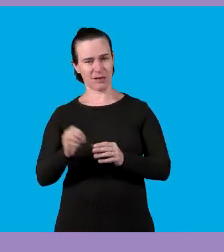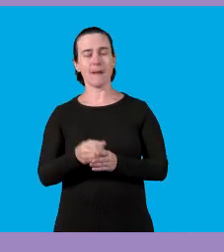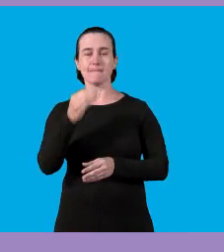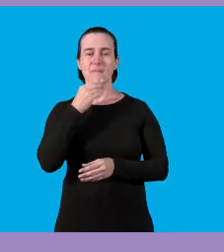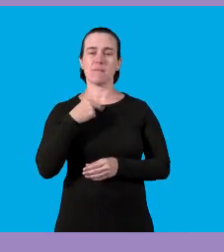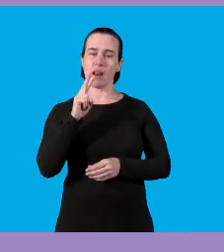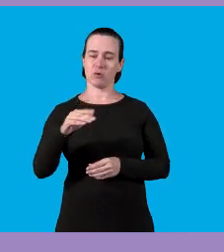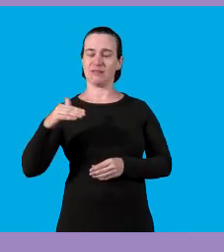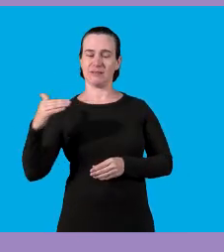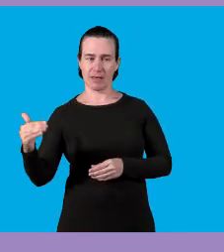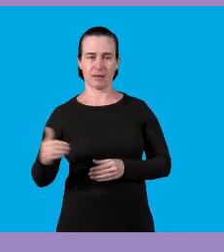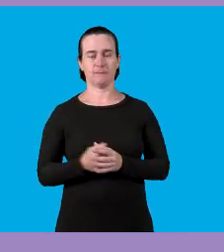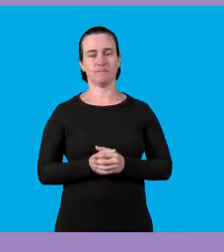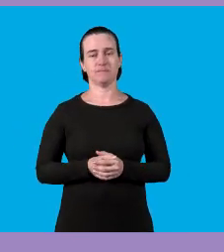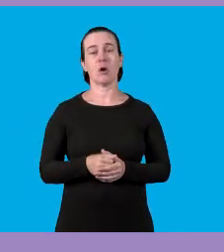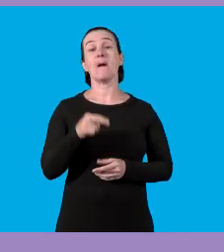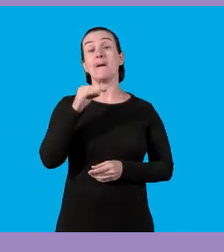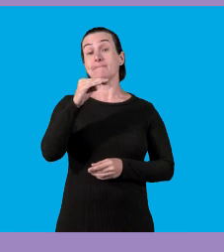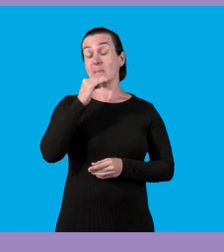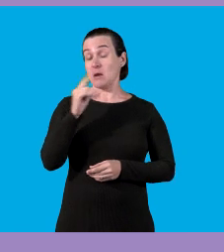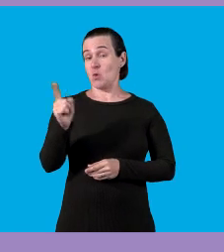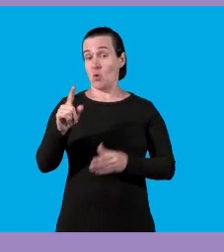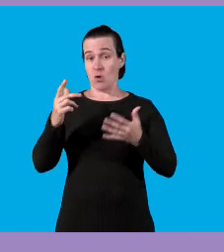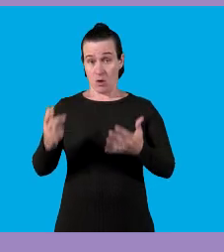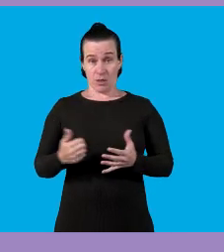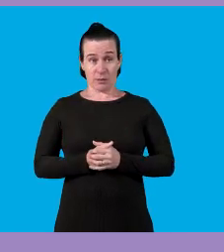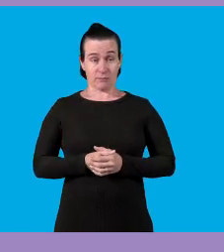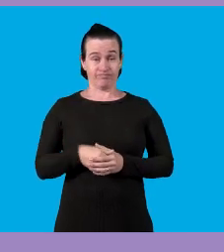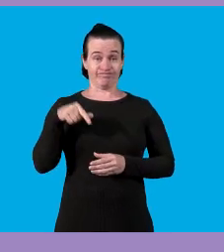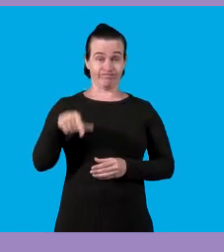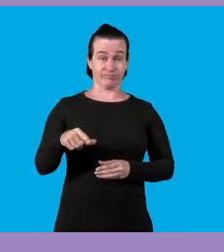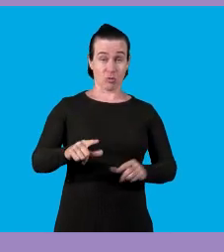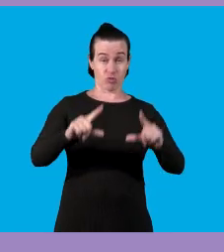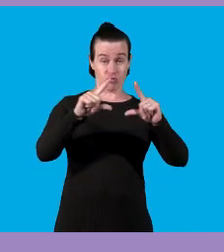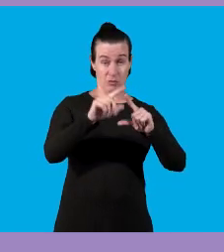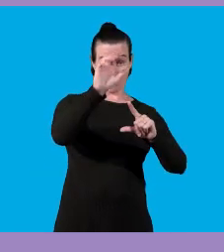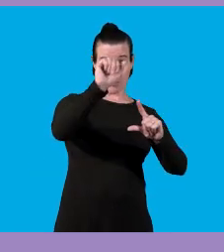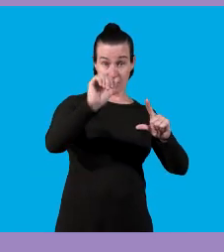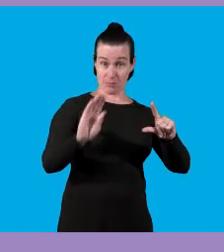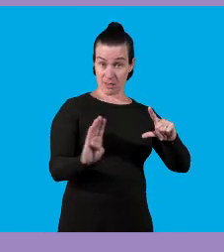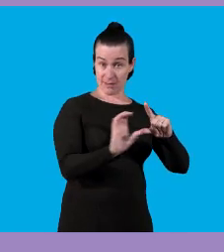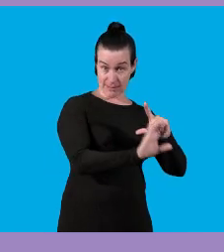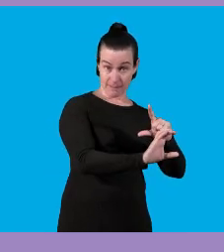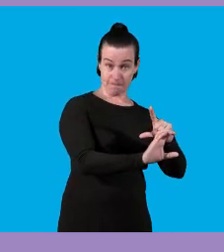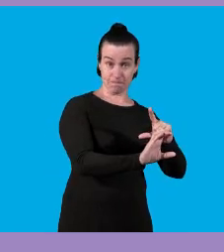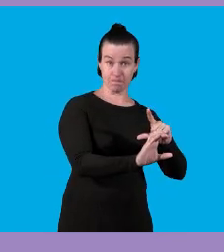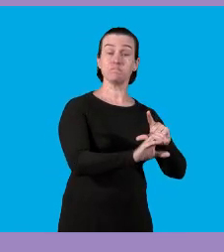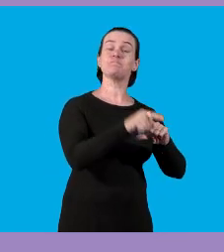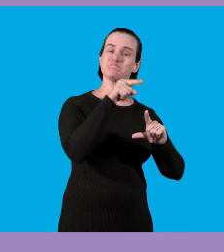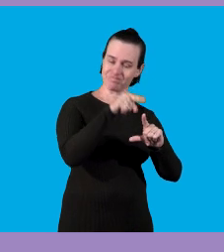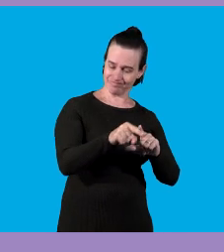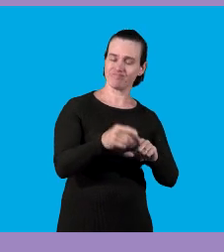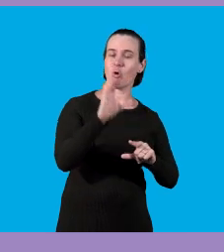two triangles. Then I can safely say, therefore, triangle ABC